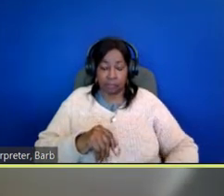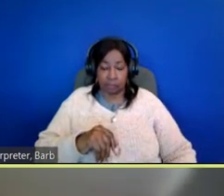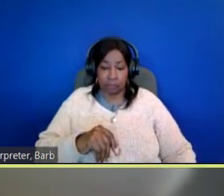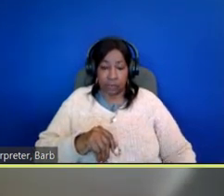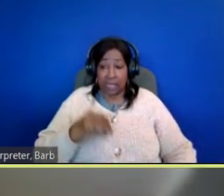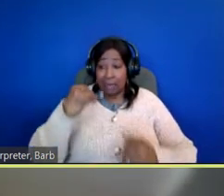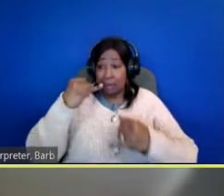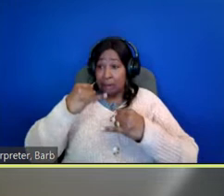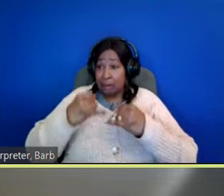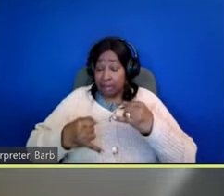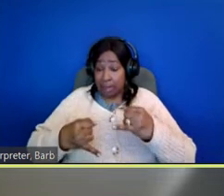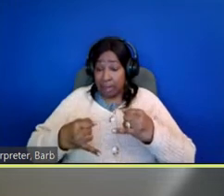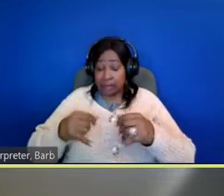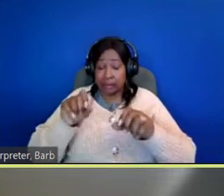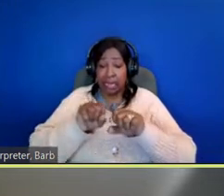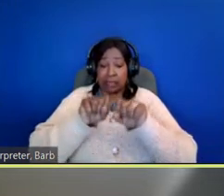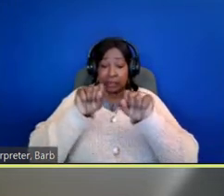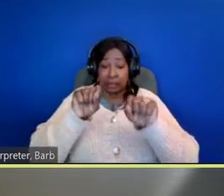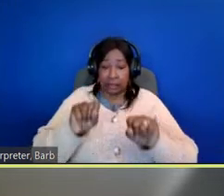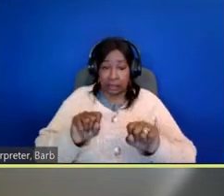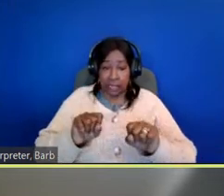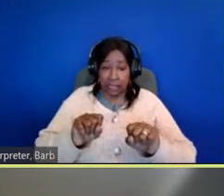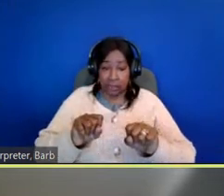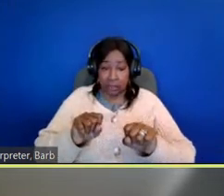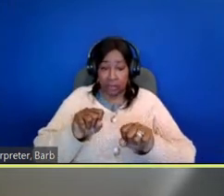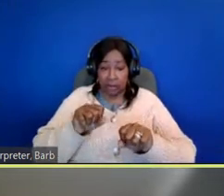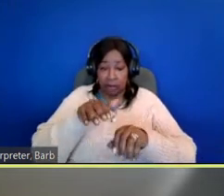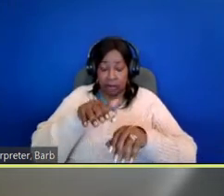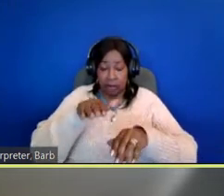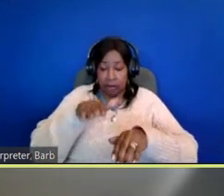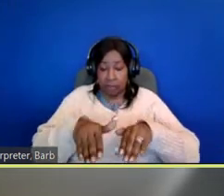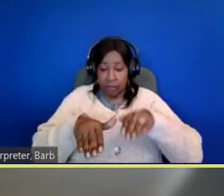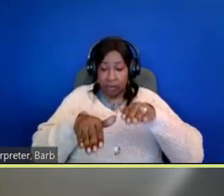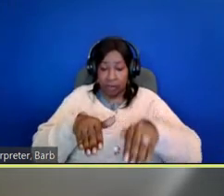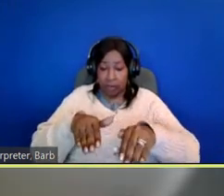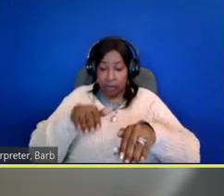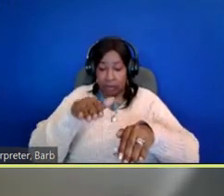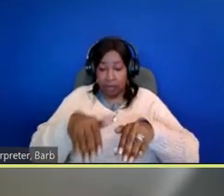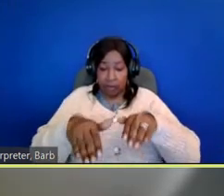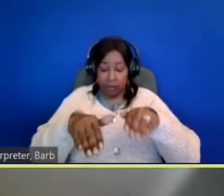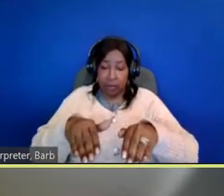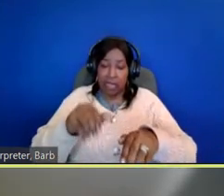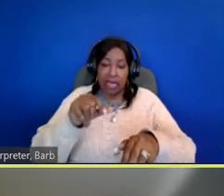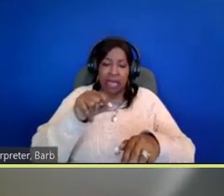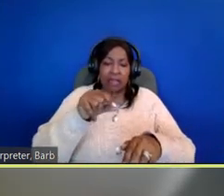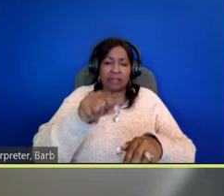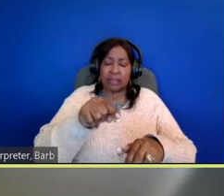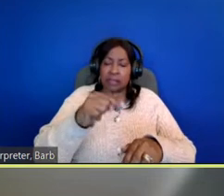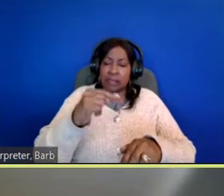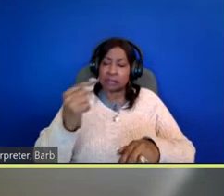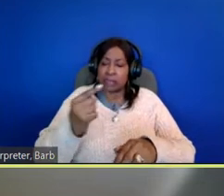Lastly is the station footprint. I believe this was a question that came up